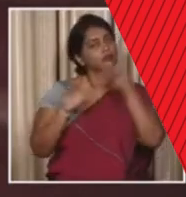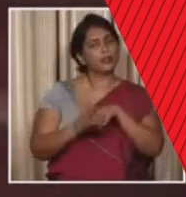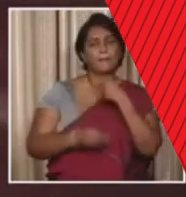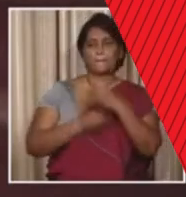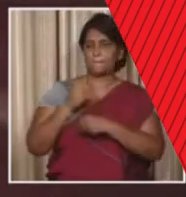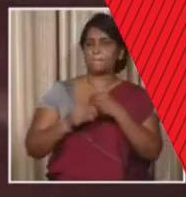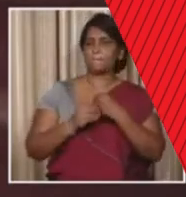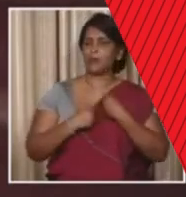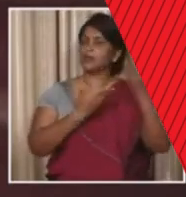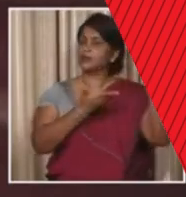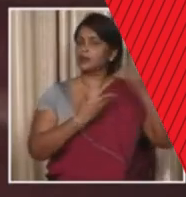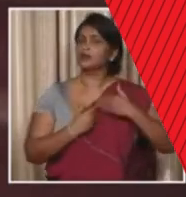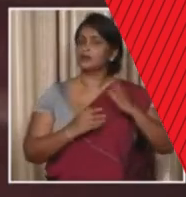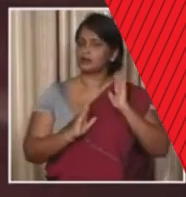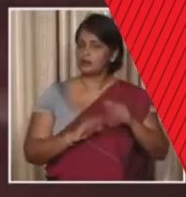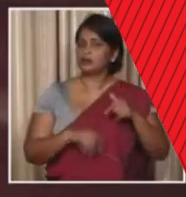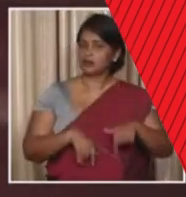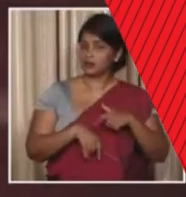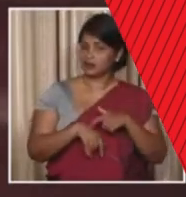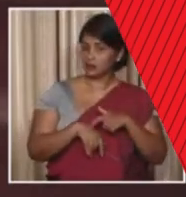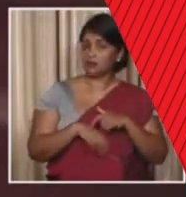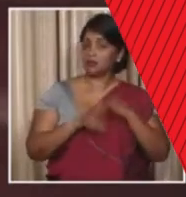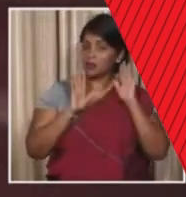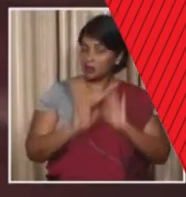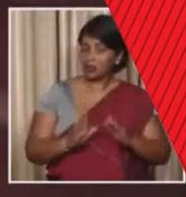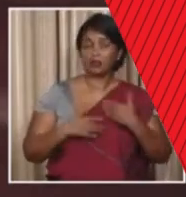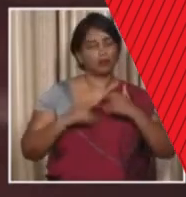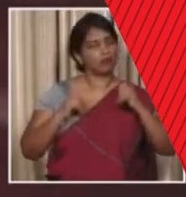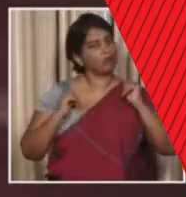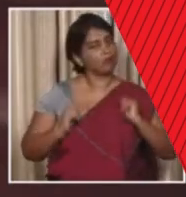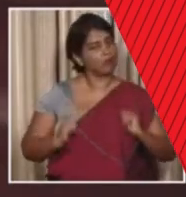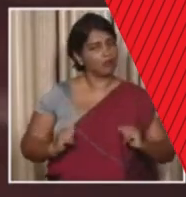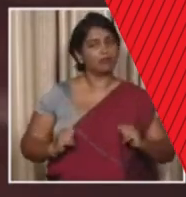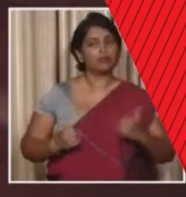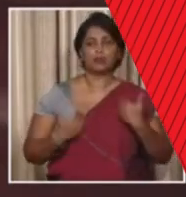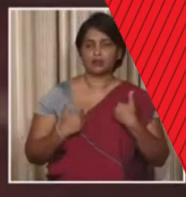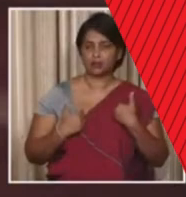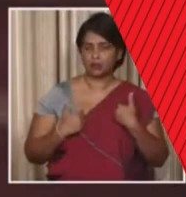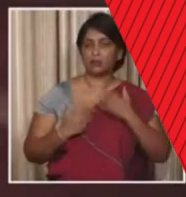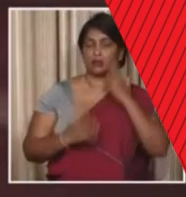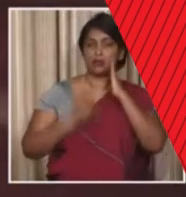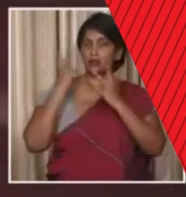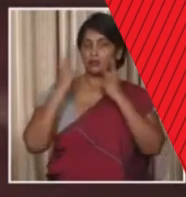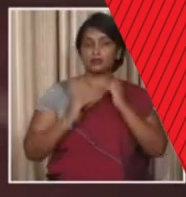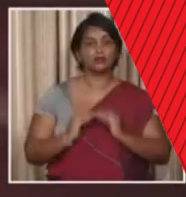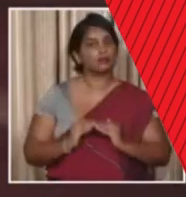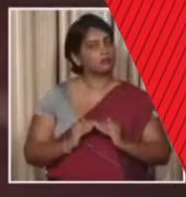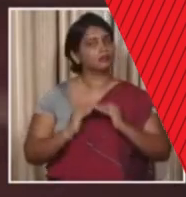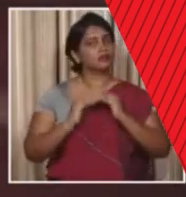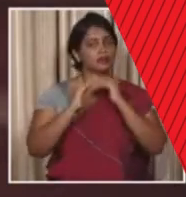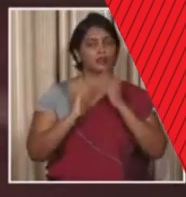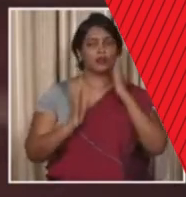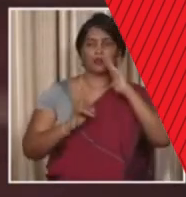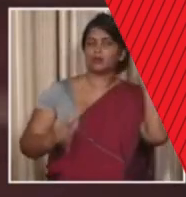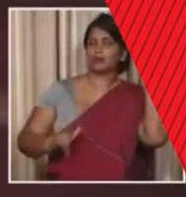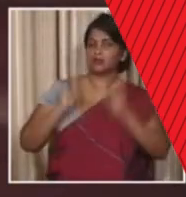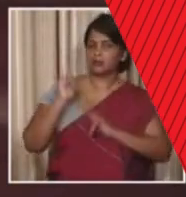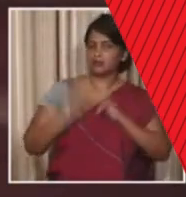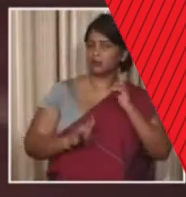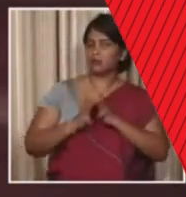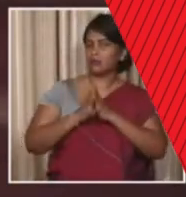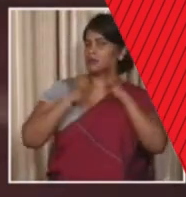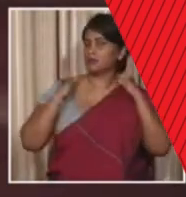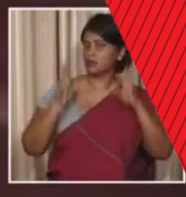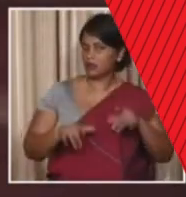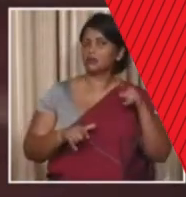say we have turned around the tourism the numbers have been increasing the forward bookings looks amazingly